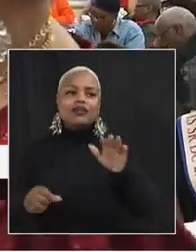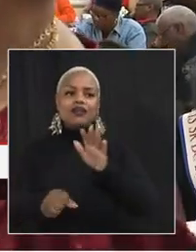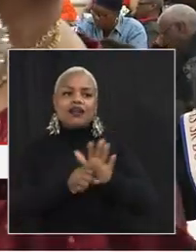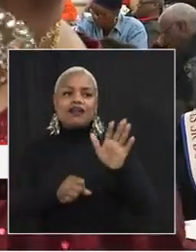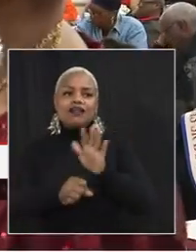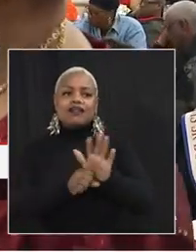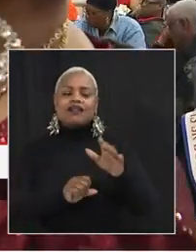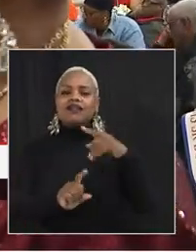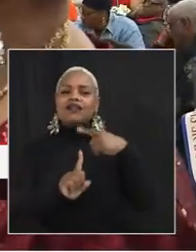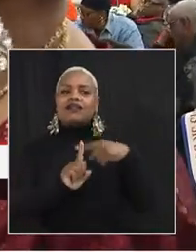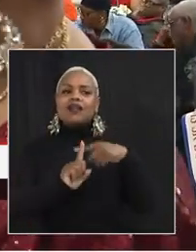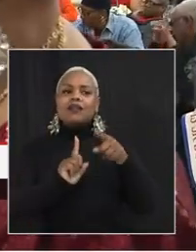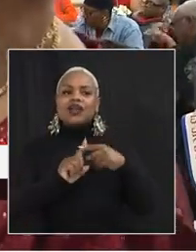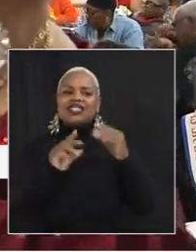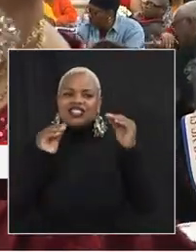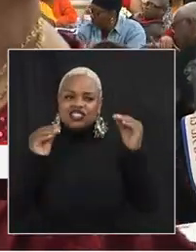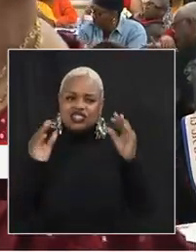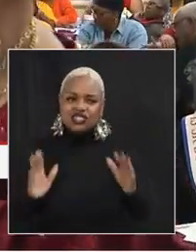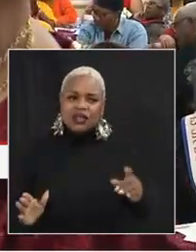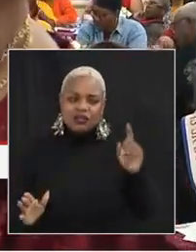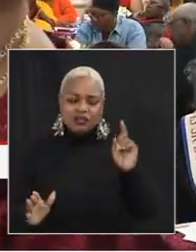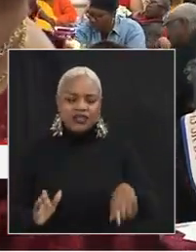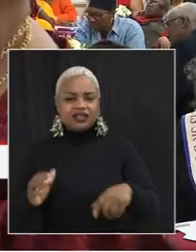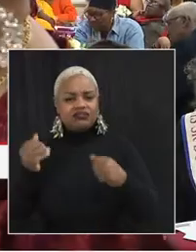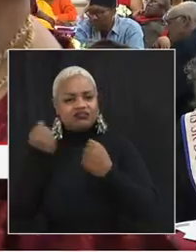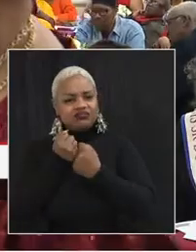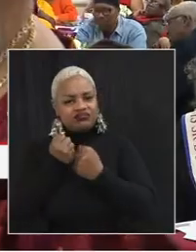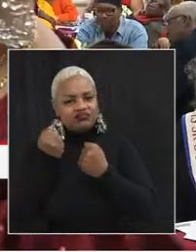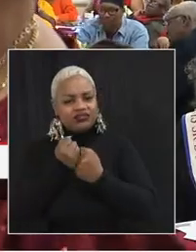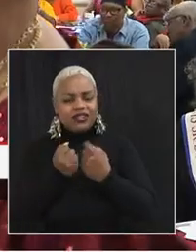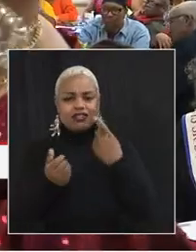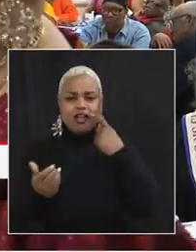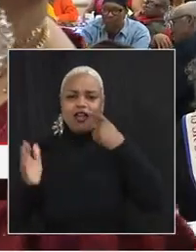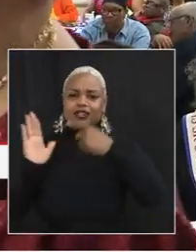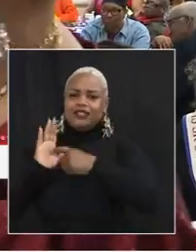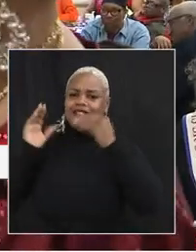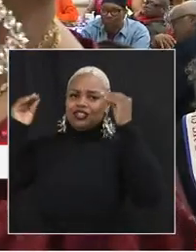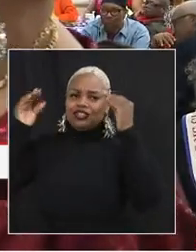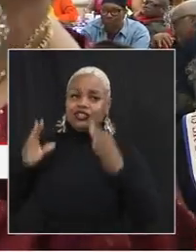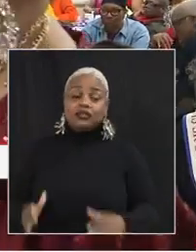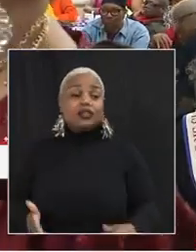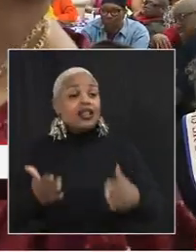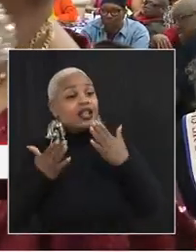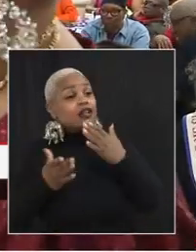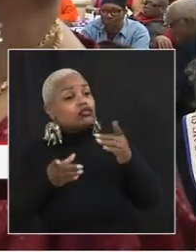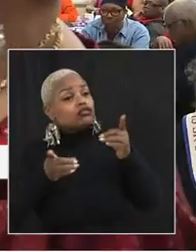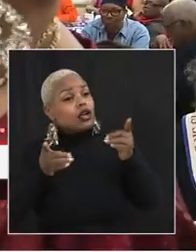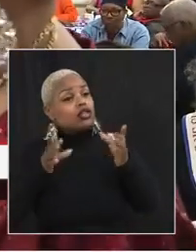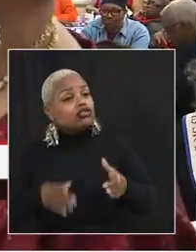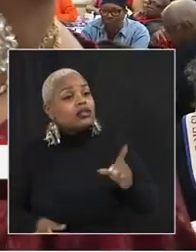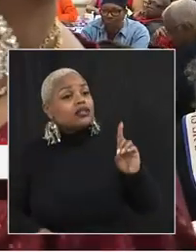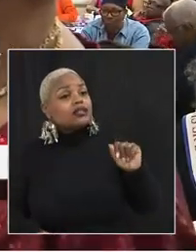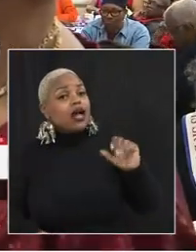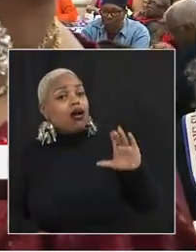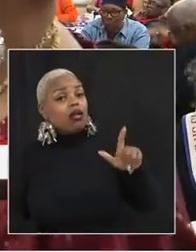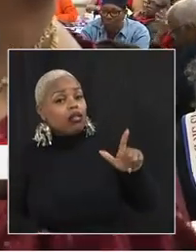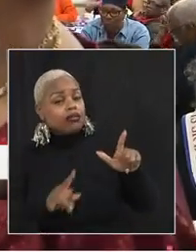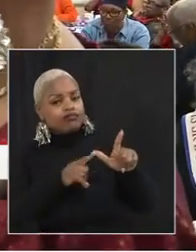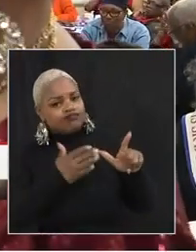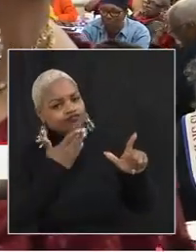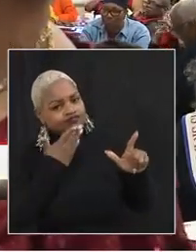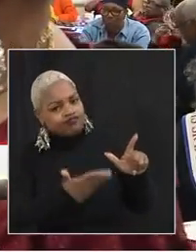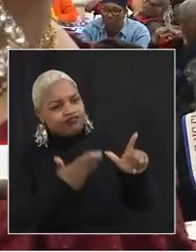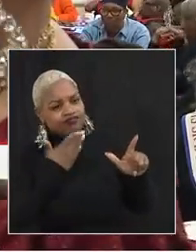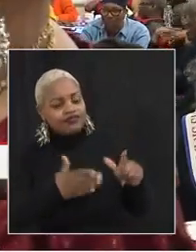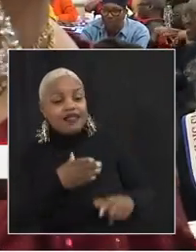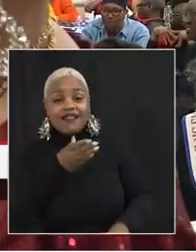Director Hines, for your amazing job with DACO. Thank you so very much. And the both of you for supporting the Miss Senior DC